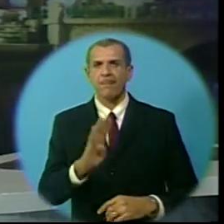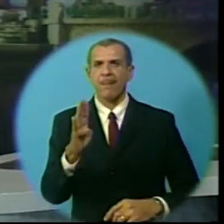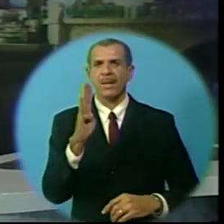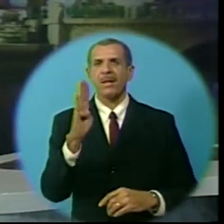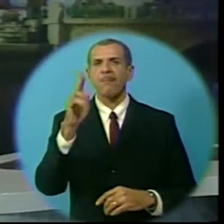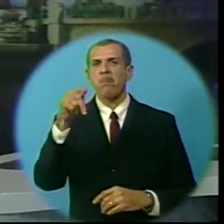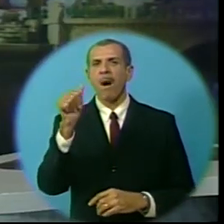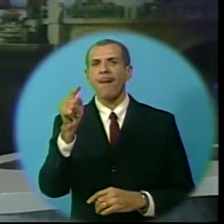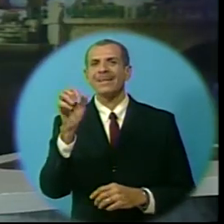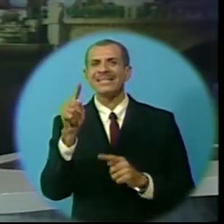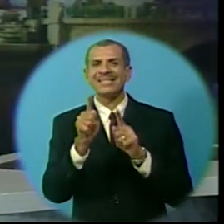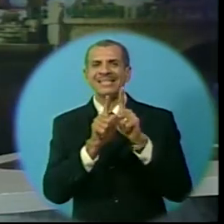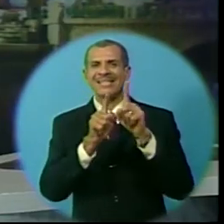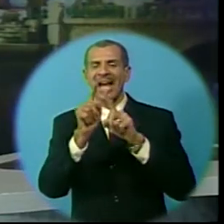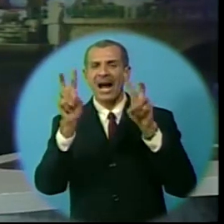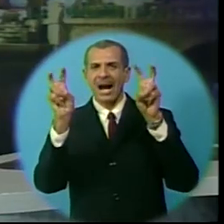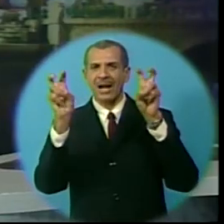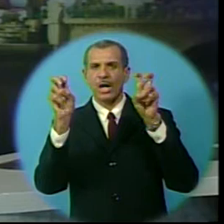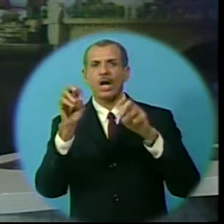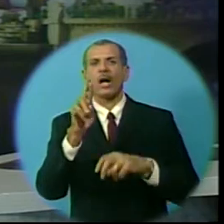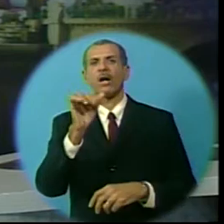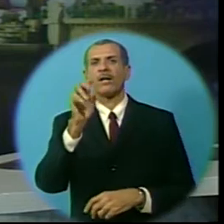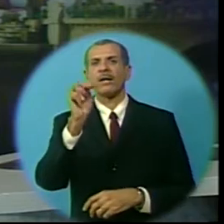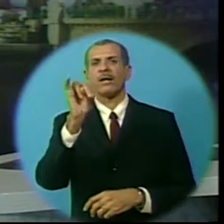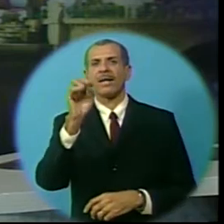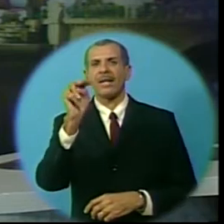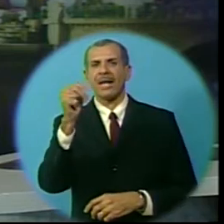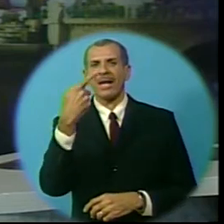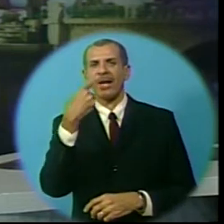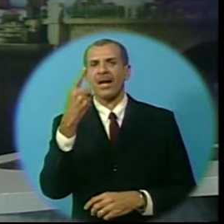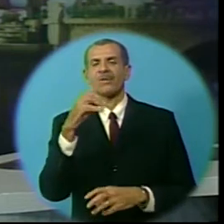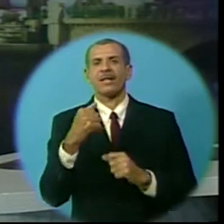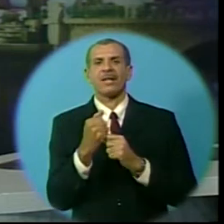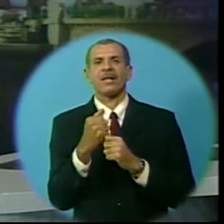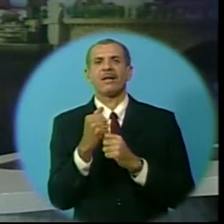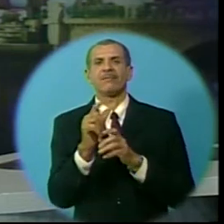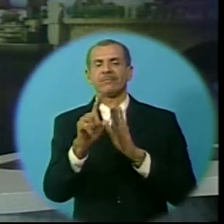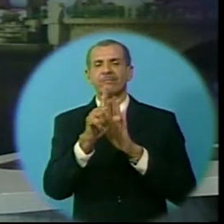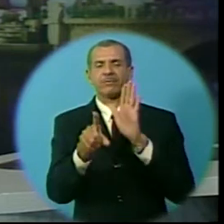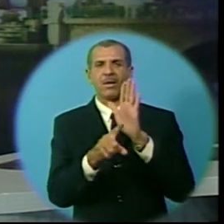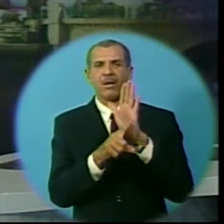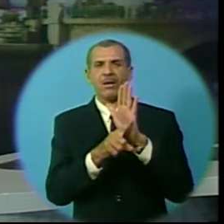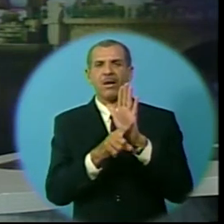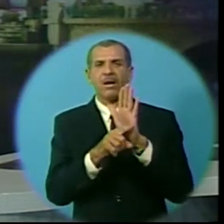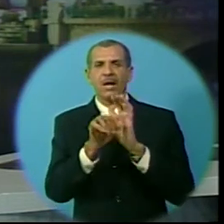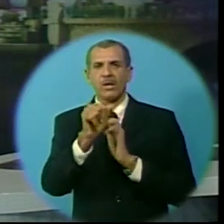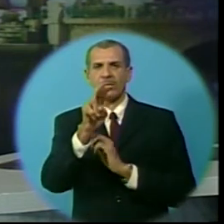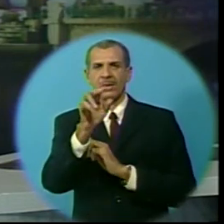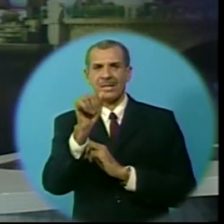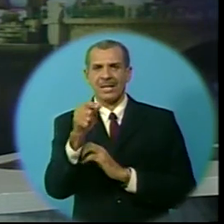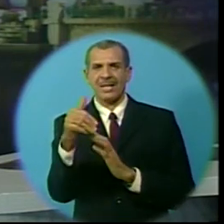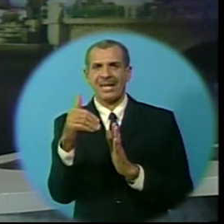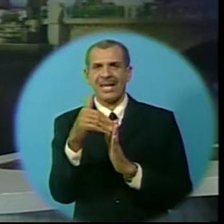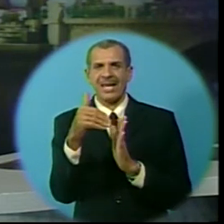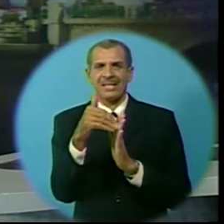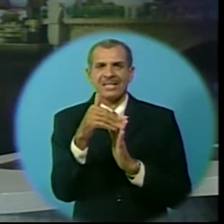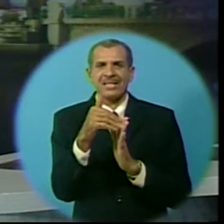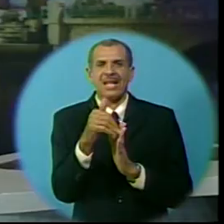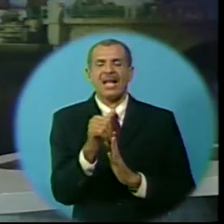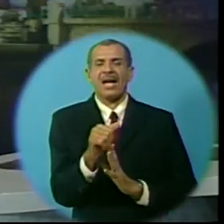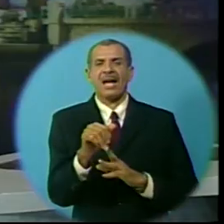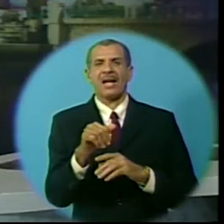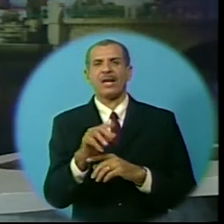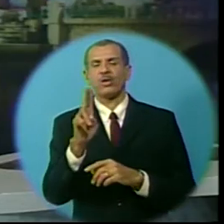pop star Rihanna has won a legal battle against Topshop, a high street store in the UK, over a T-shirt bearing her